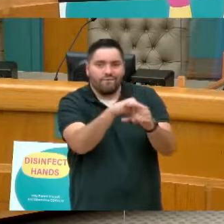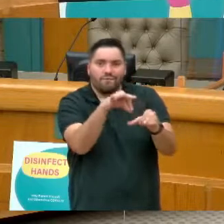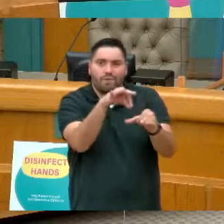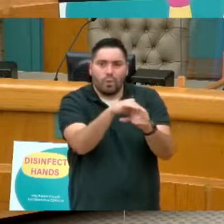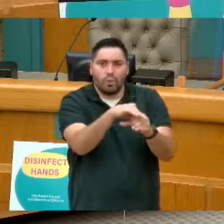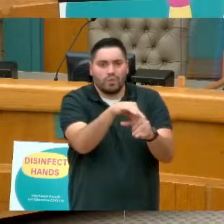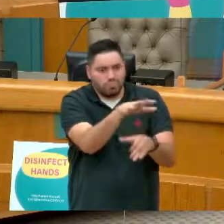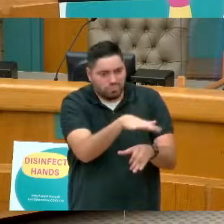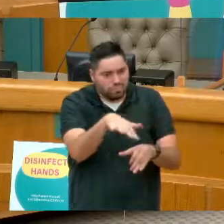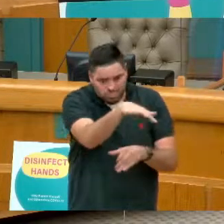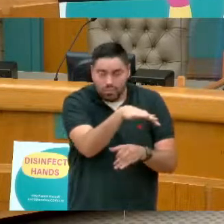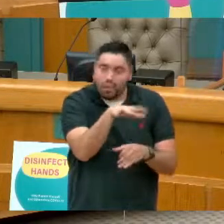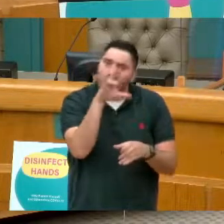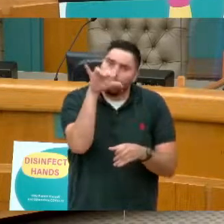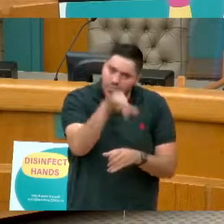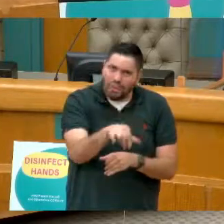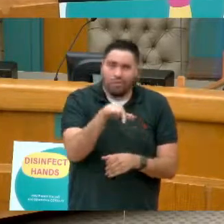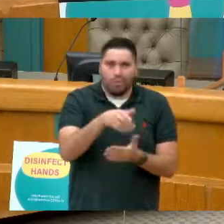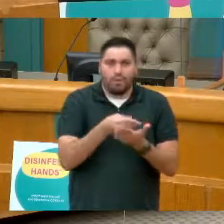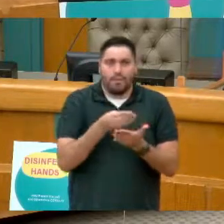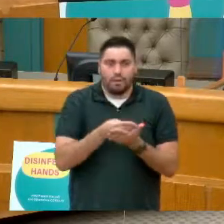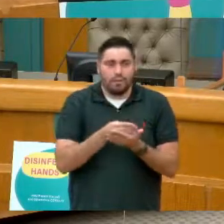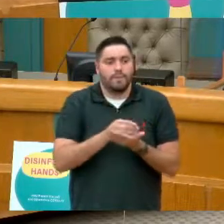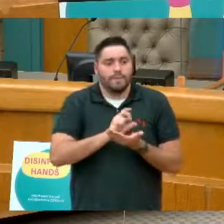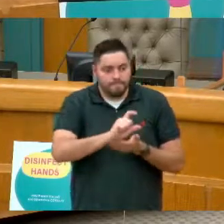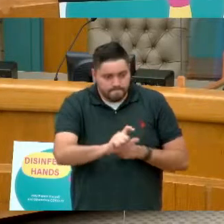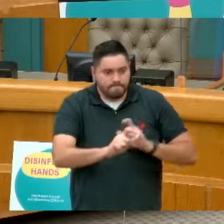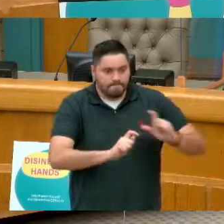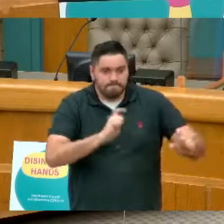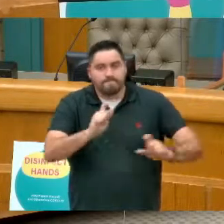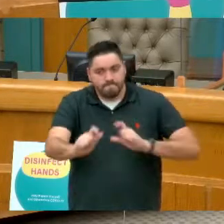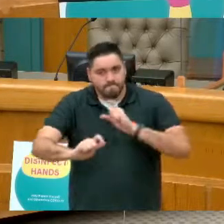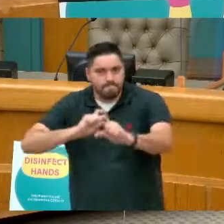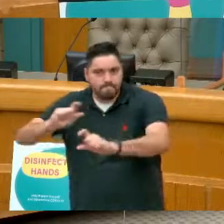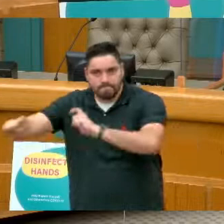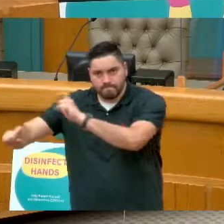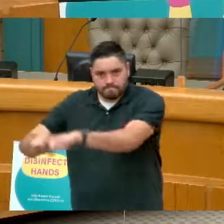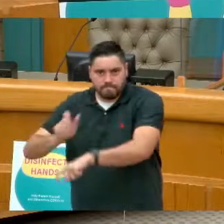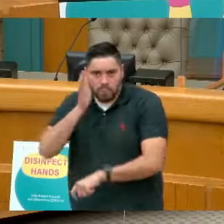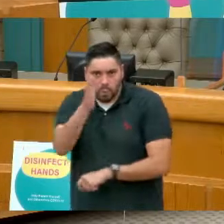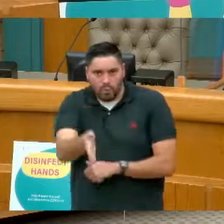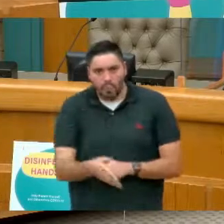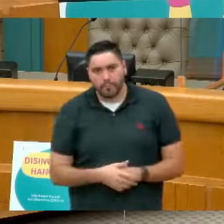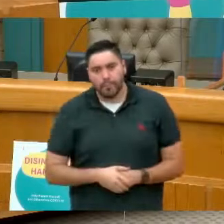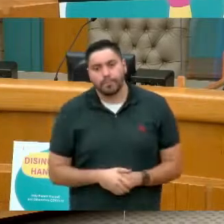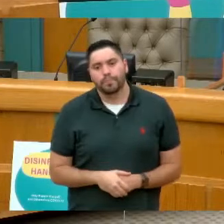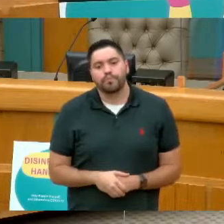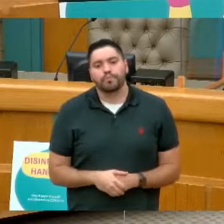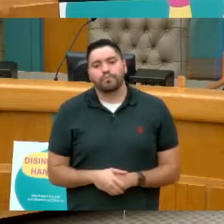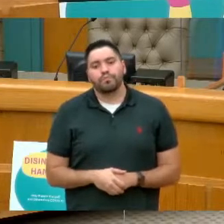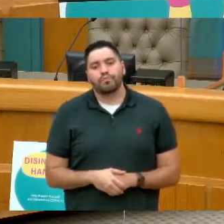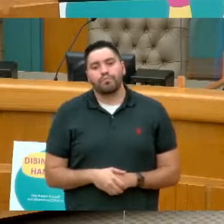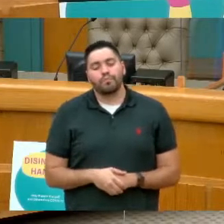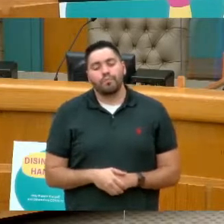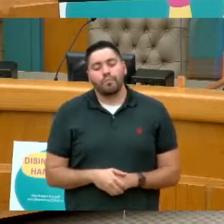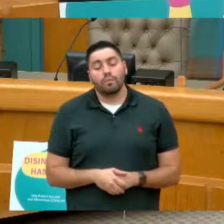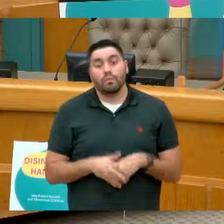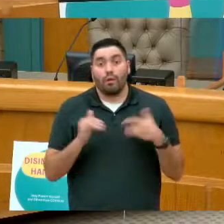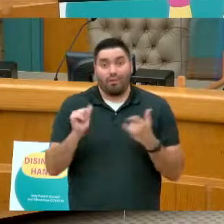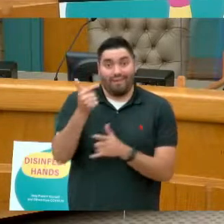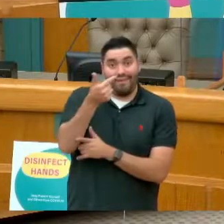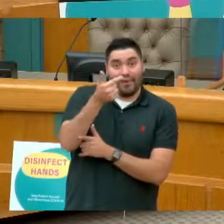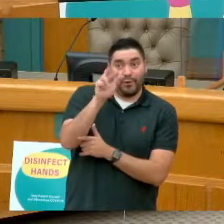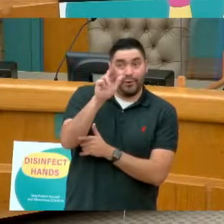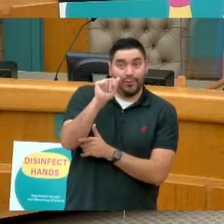recruitment funds, any type of staffing or voting materials in languages other than English, any type